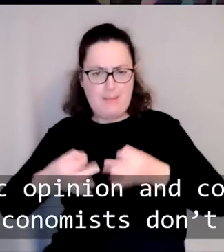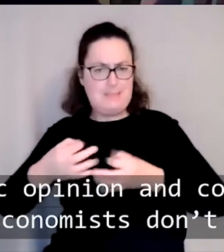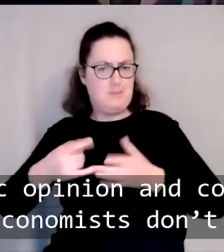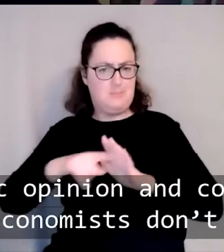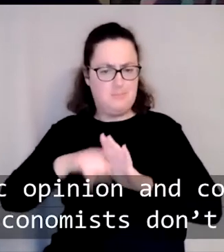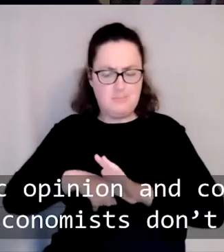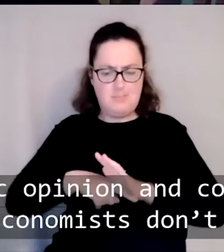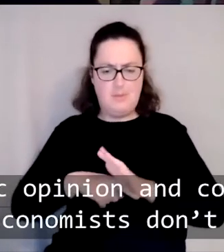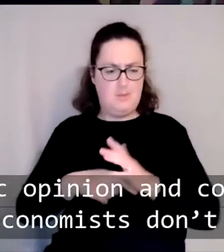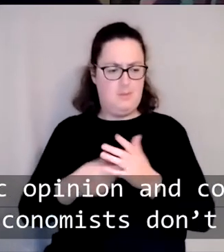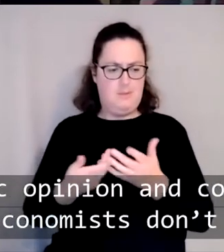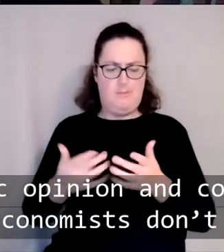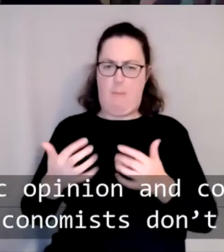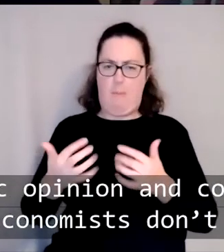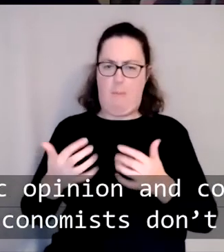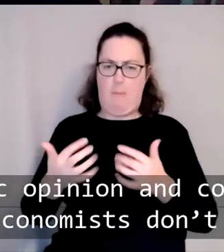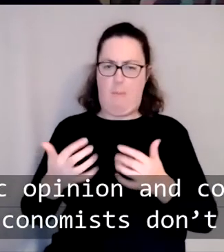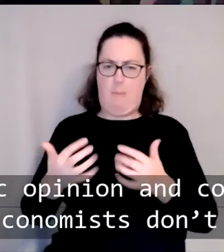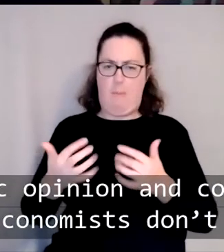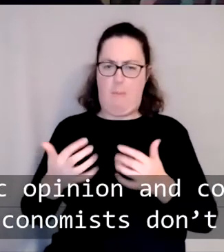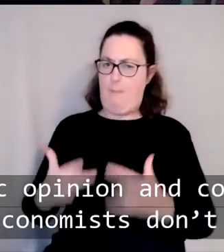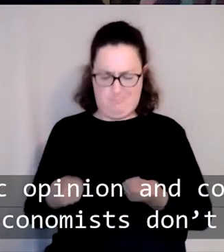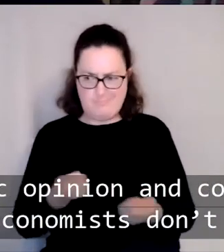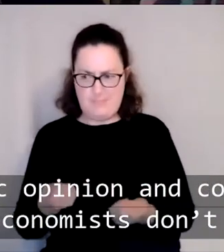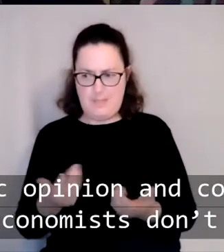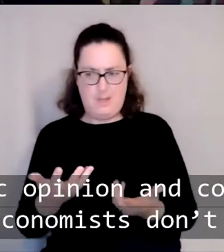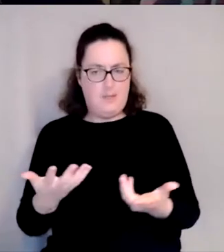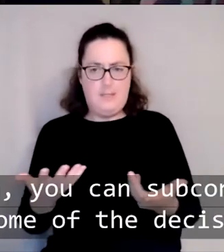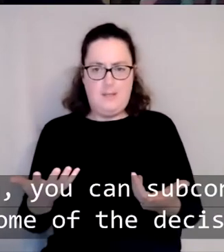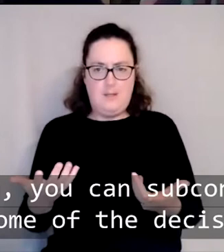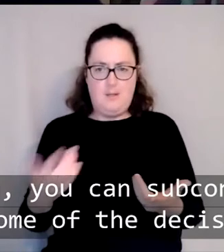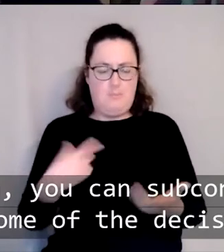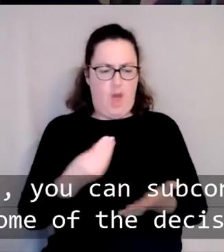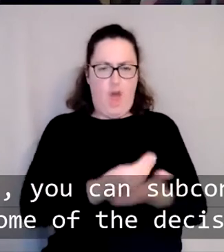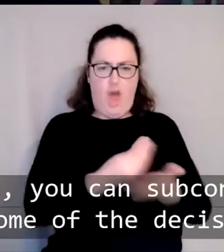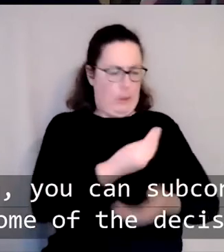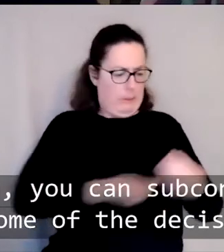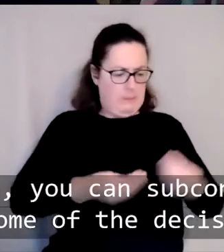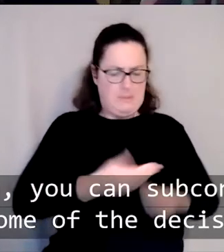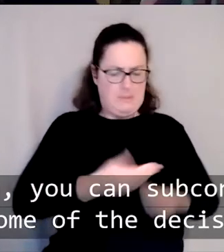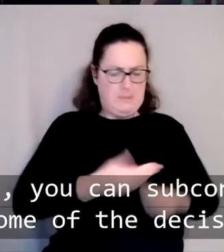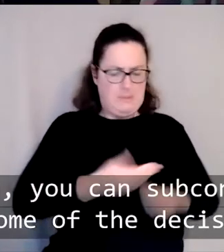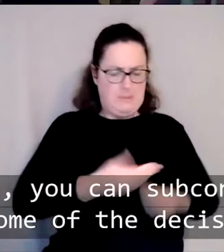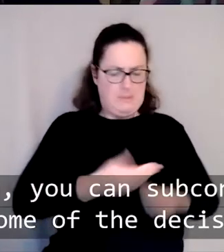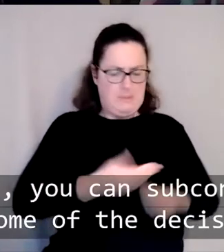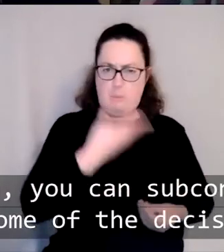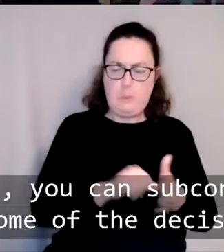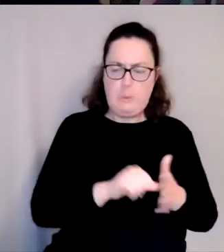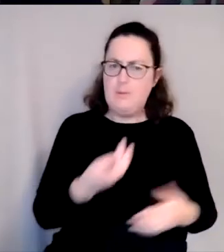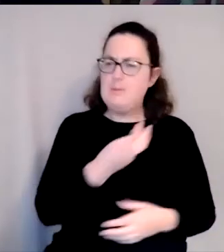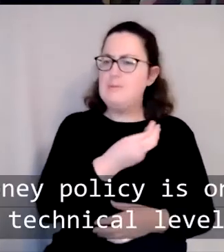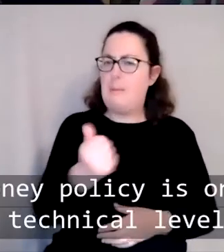and public opinion and constraints that economists don't face. I mean, you can subcontract out some of the decisions.